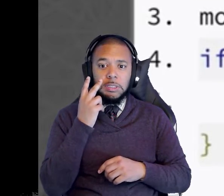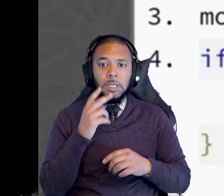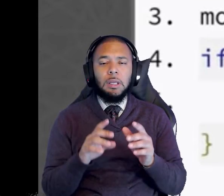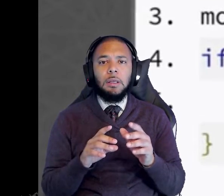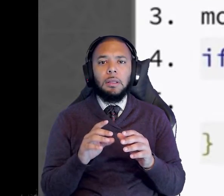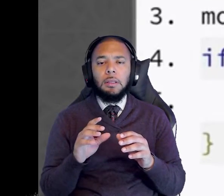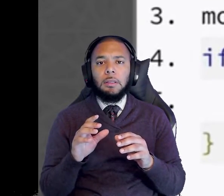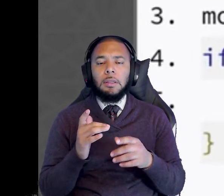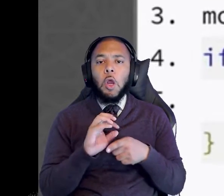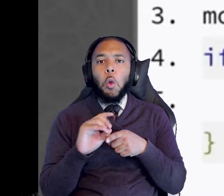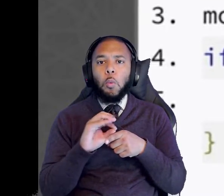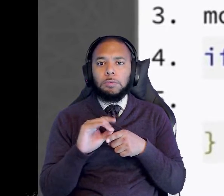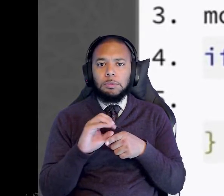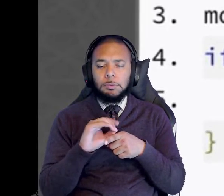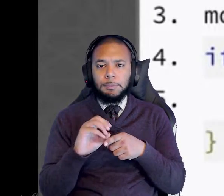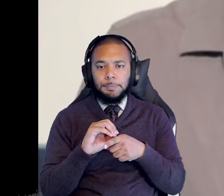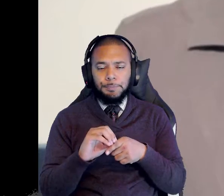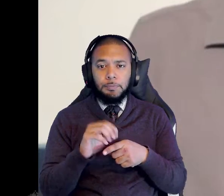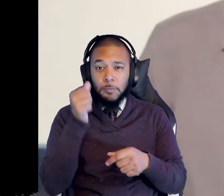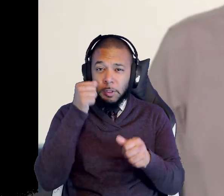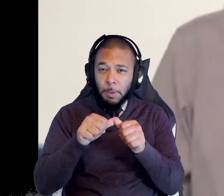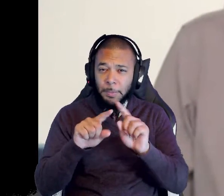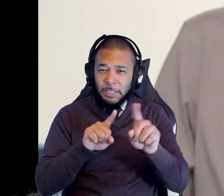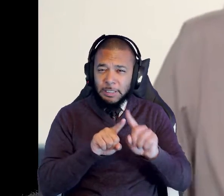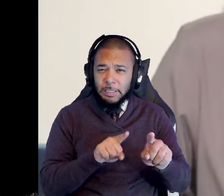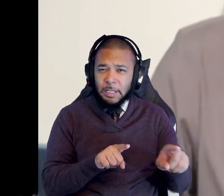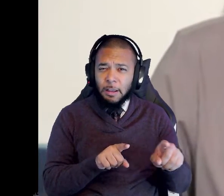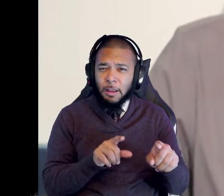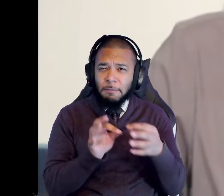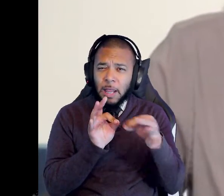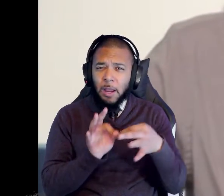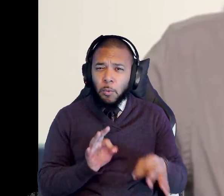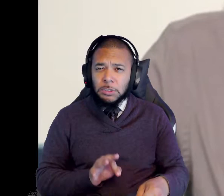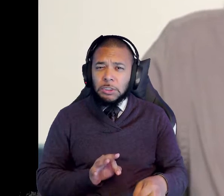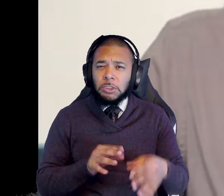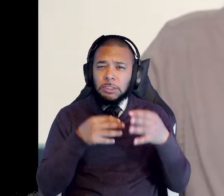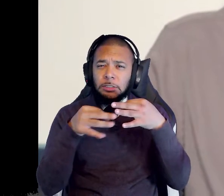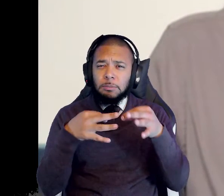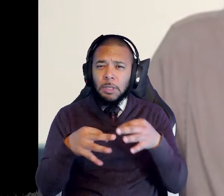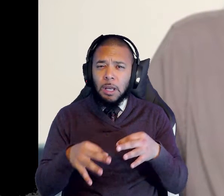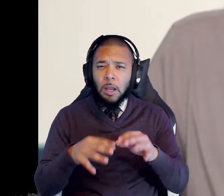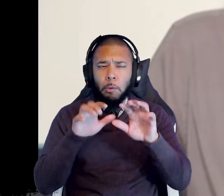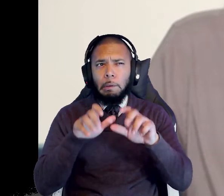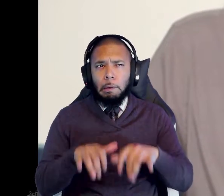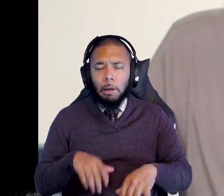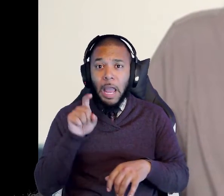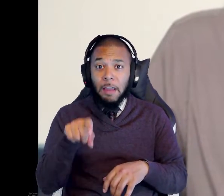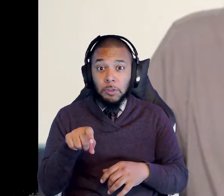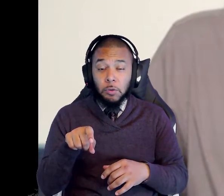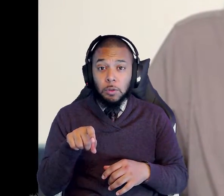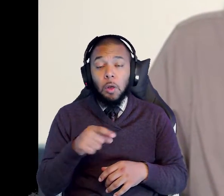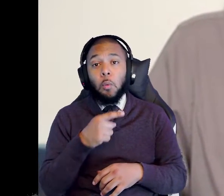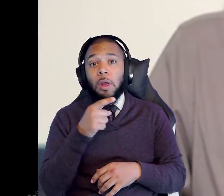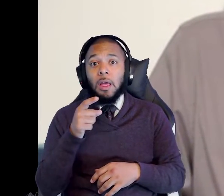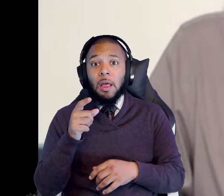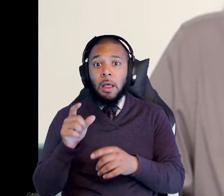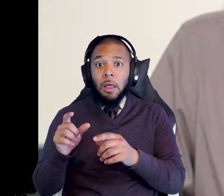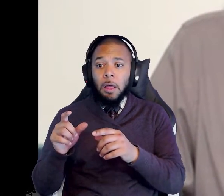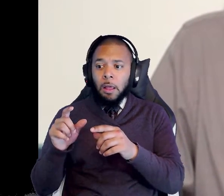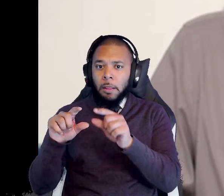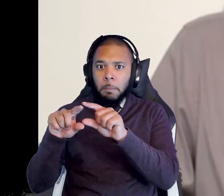Remember how we were talking about the different languages and you type out what they're supposed to do? Well, these blocks